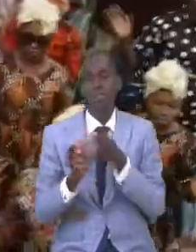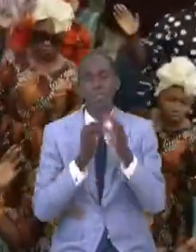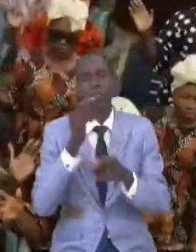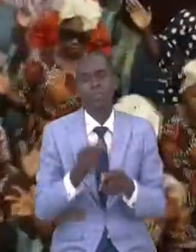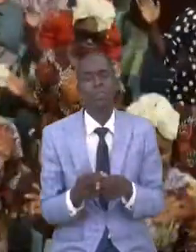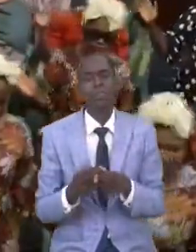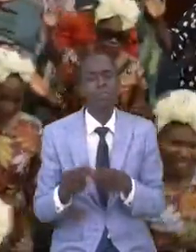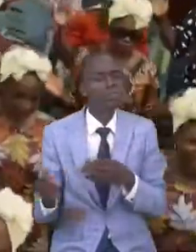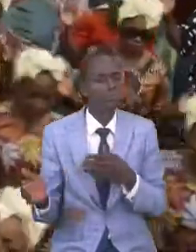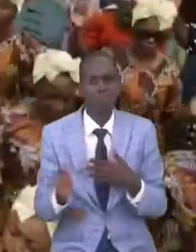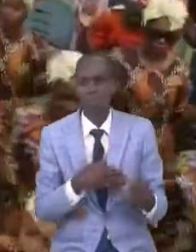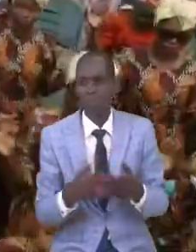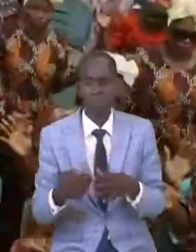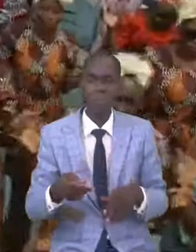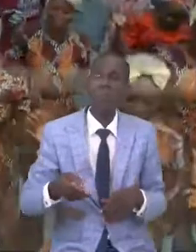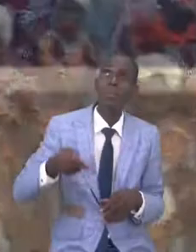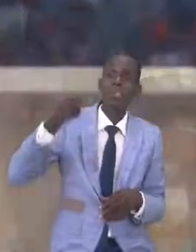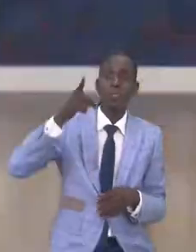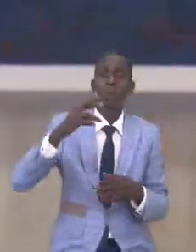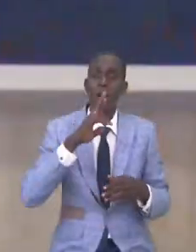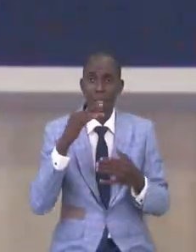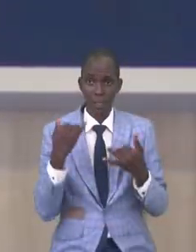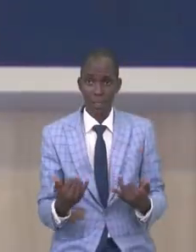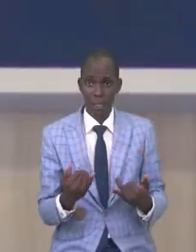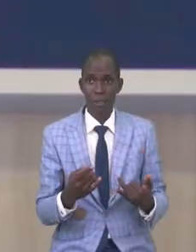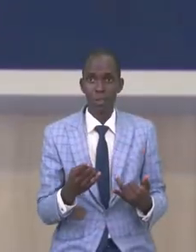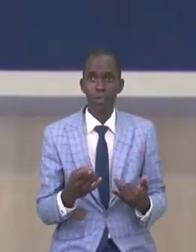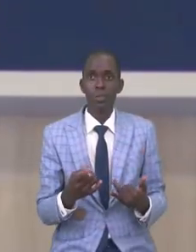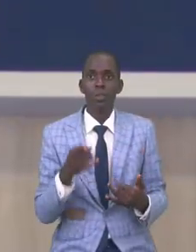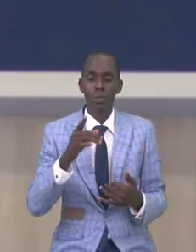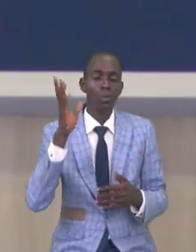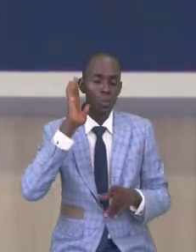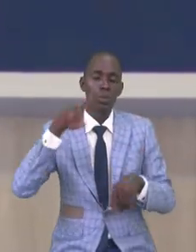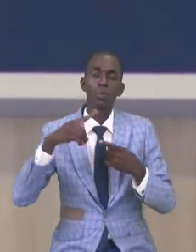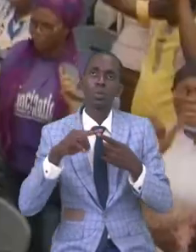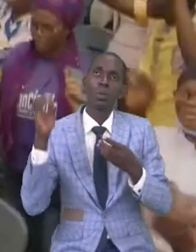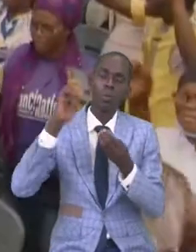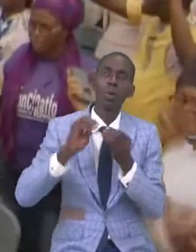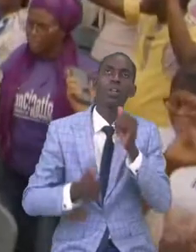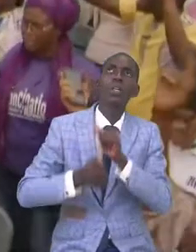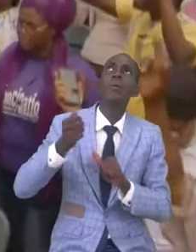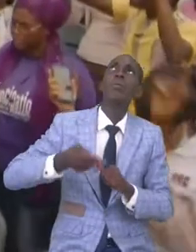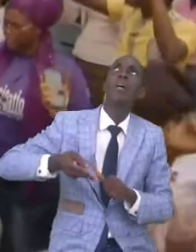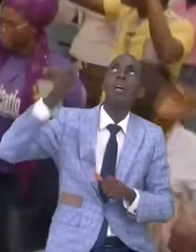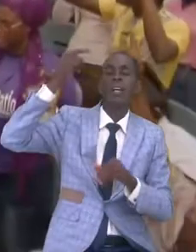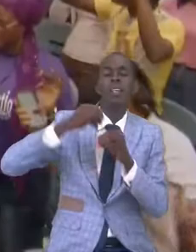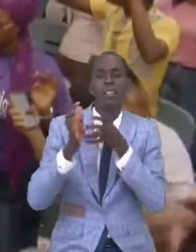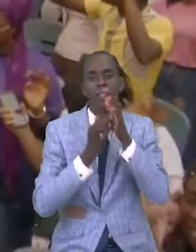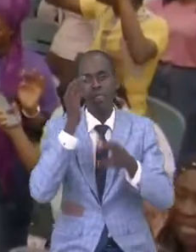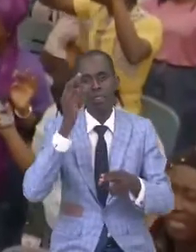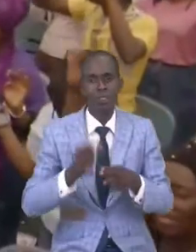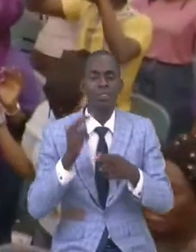whatever height you have got to, you are going to get to a higher height in Jesus' name.